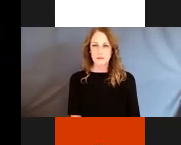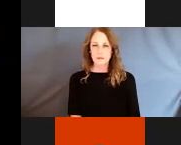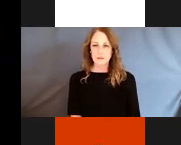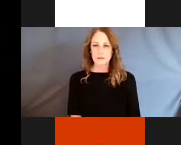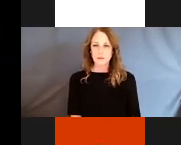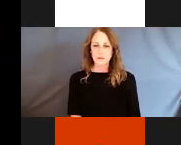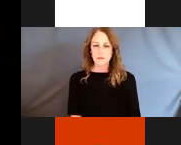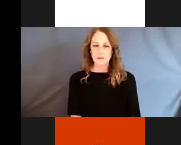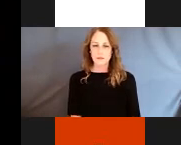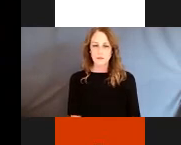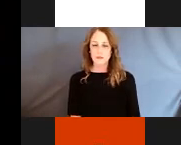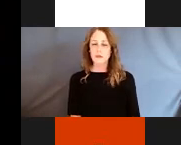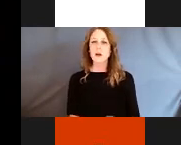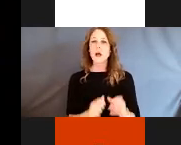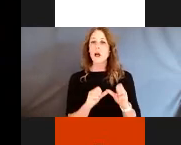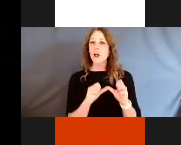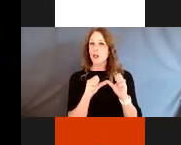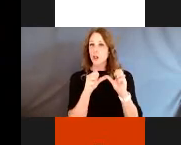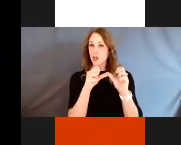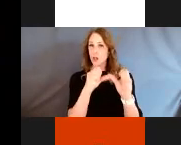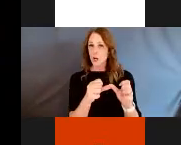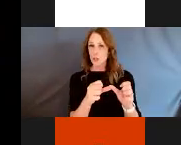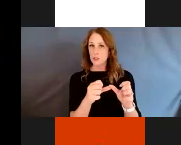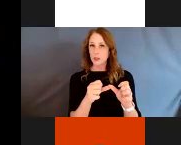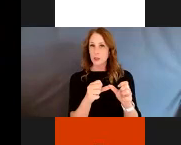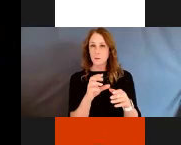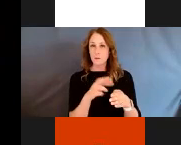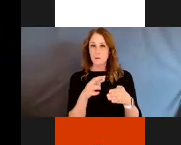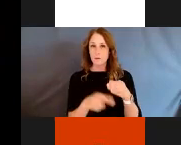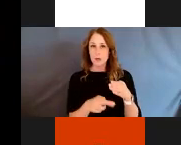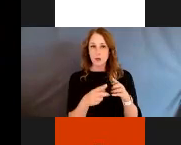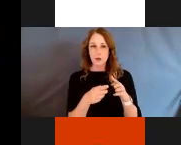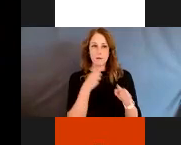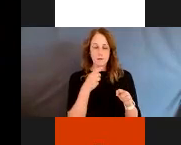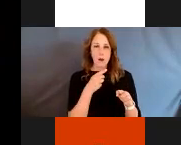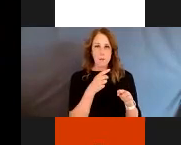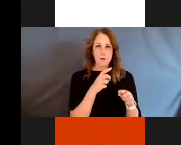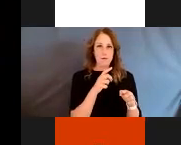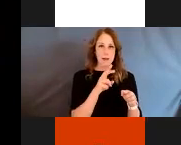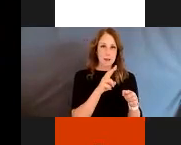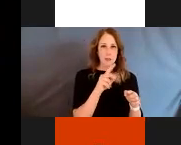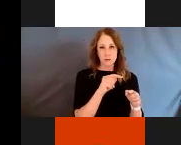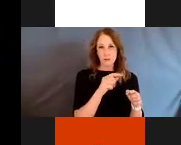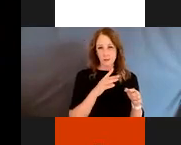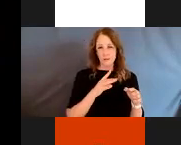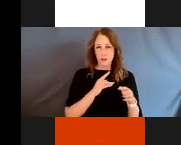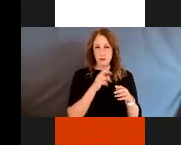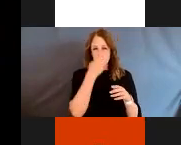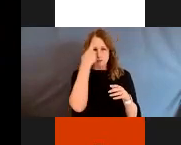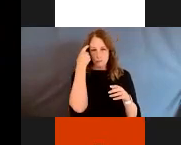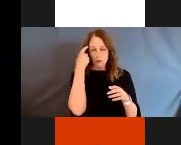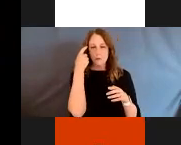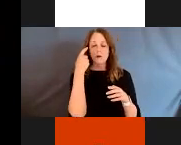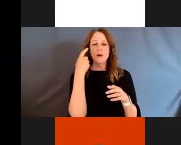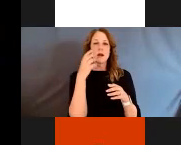So some long-term consequences of vicarious trauma, compassion fatigue, and prolonged stress are that it